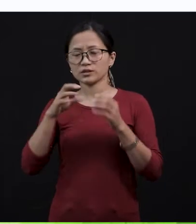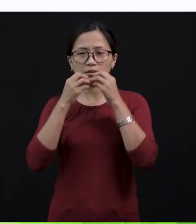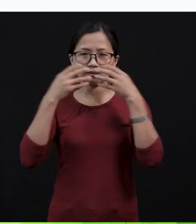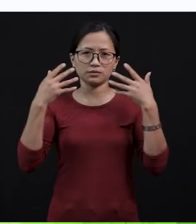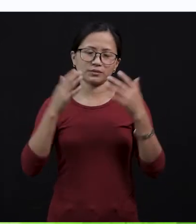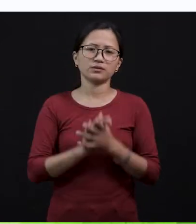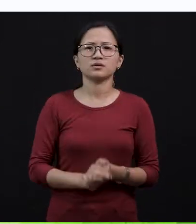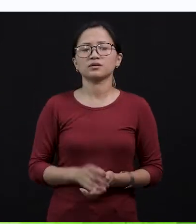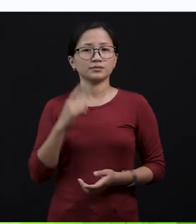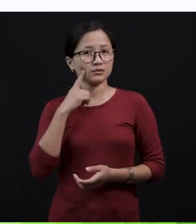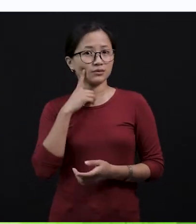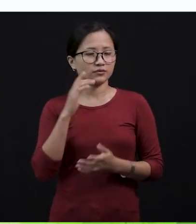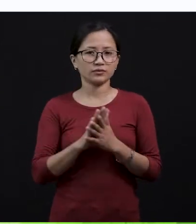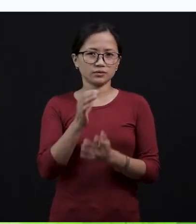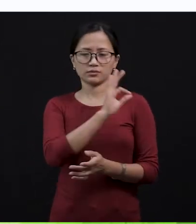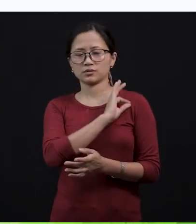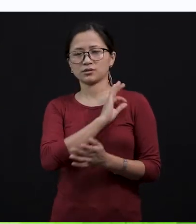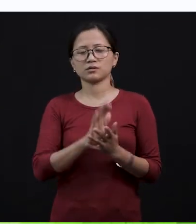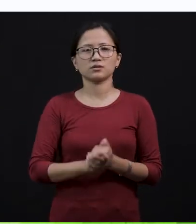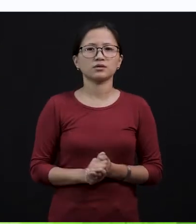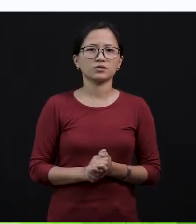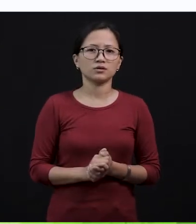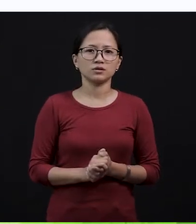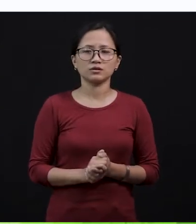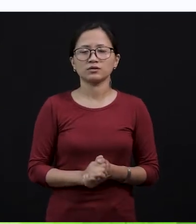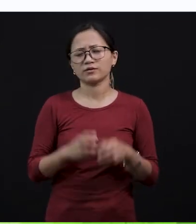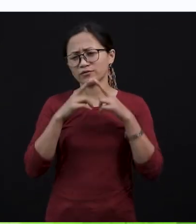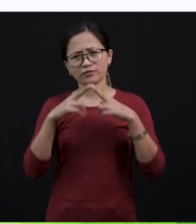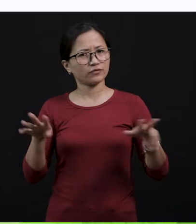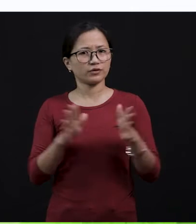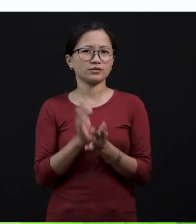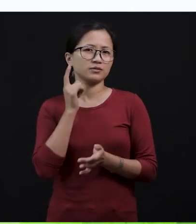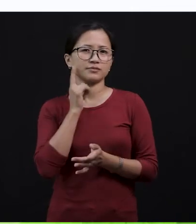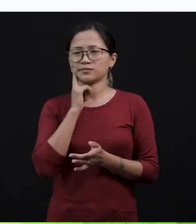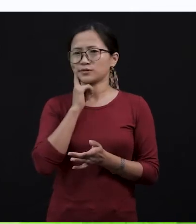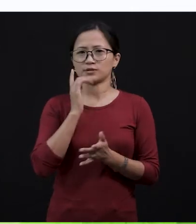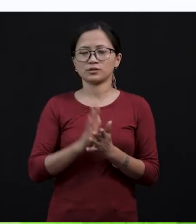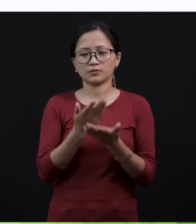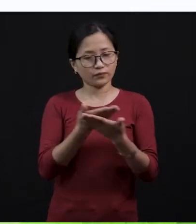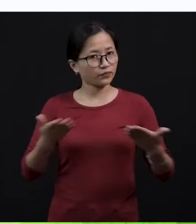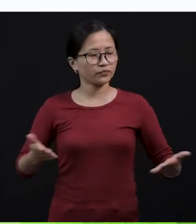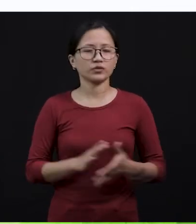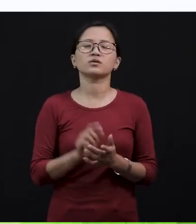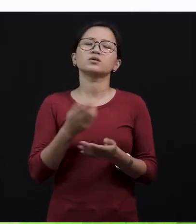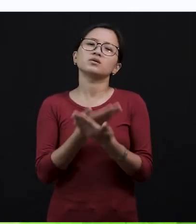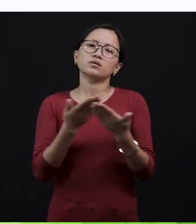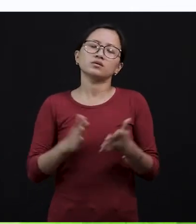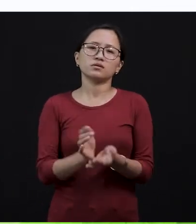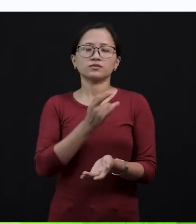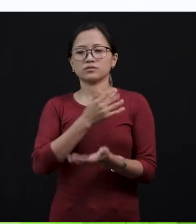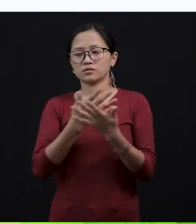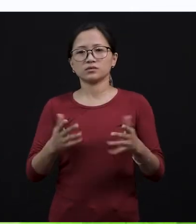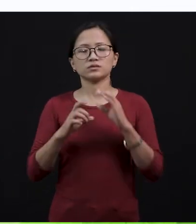very cute, maybe you will go and say, that is a very cute thing to do, you know? So those kind of things, we like